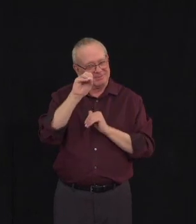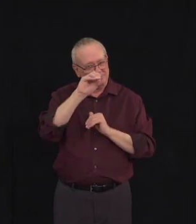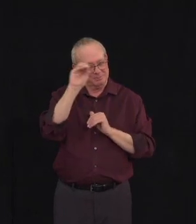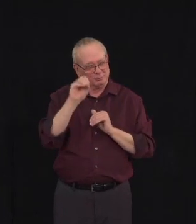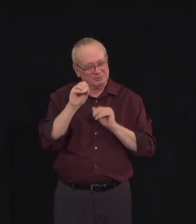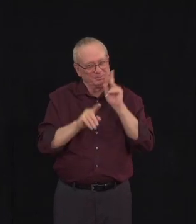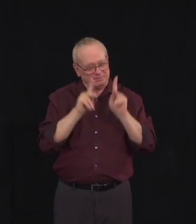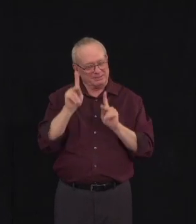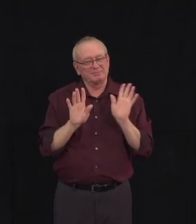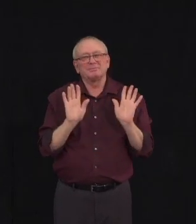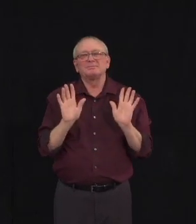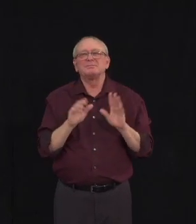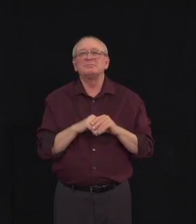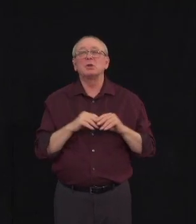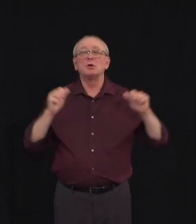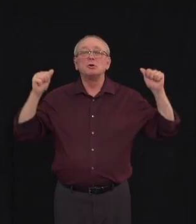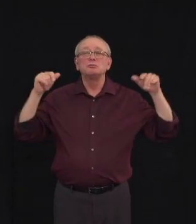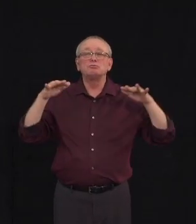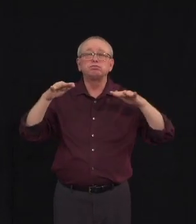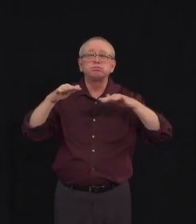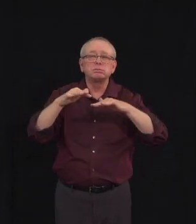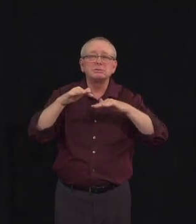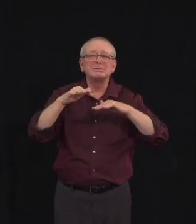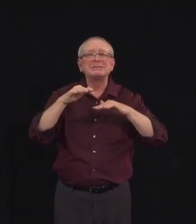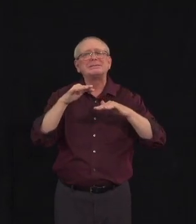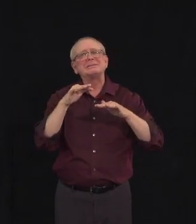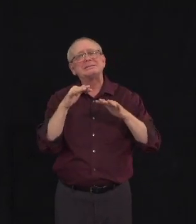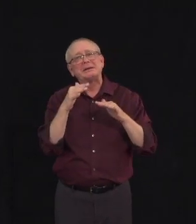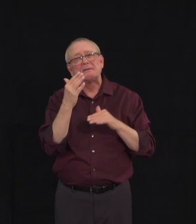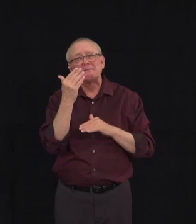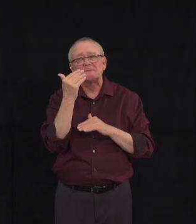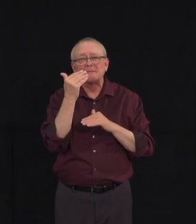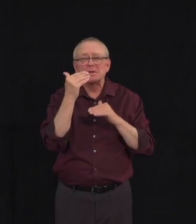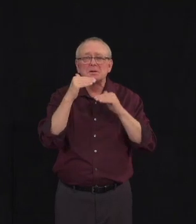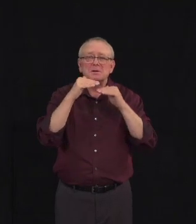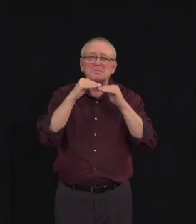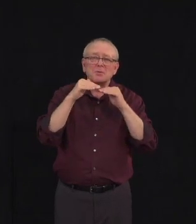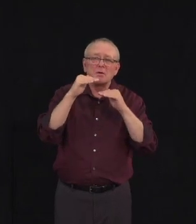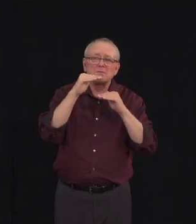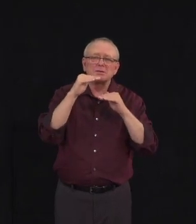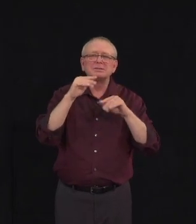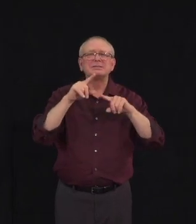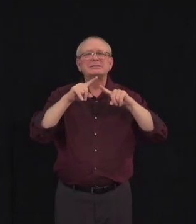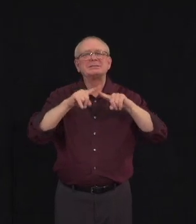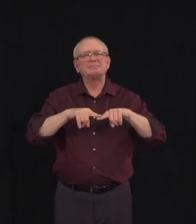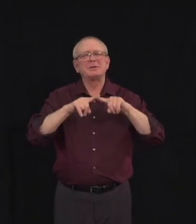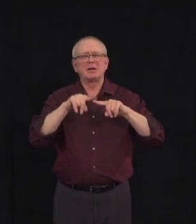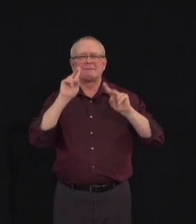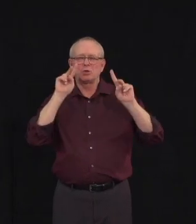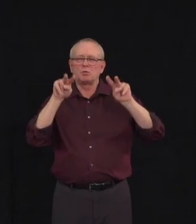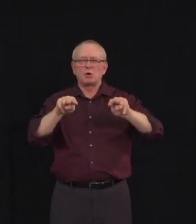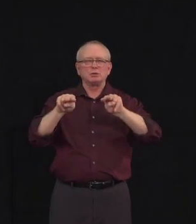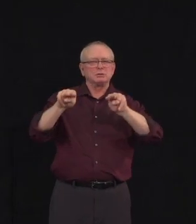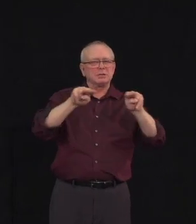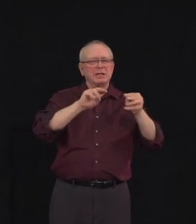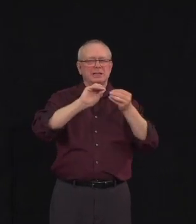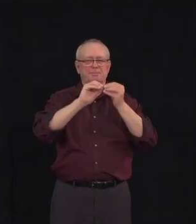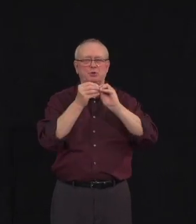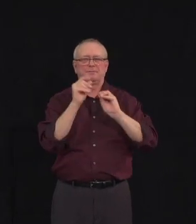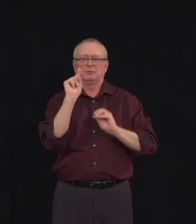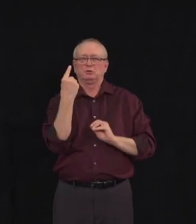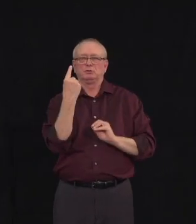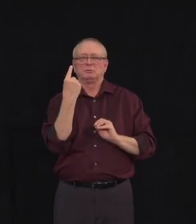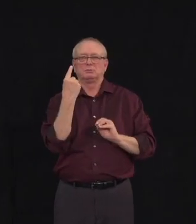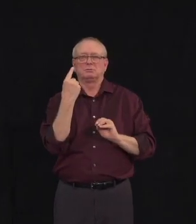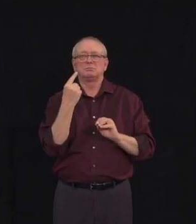about the levels of risk for different activities. Movie theaters will be able to open with restrictions, and summer